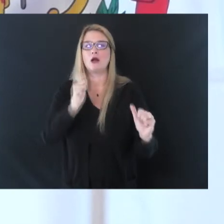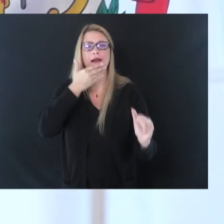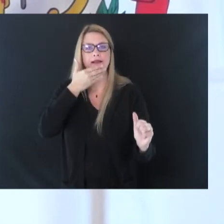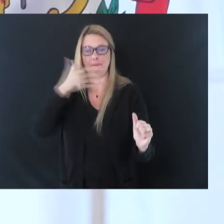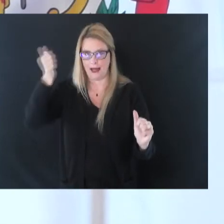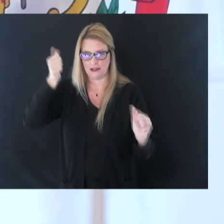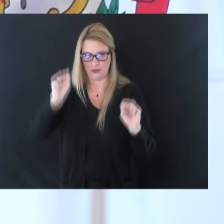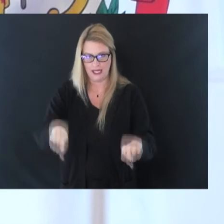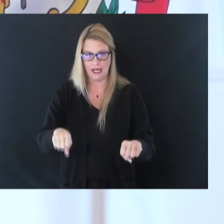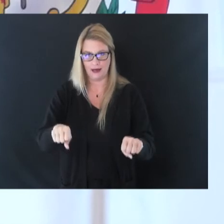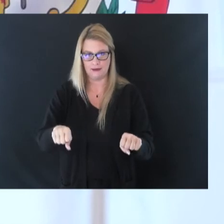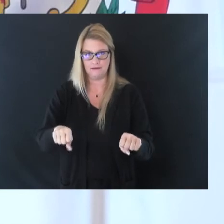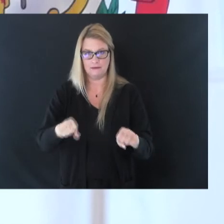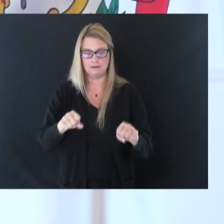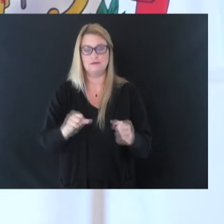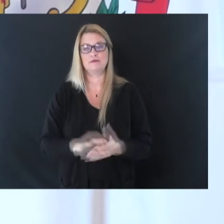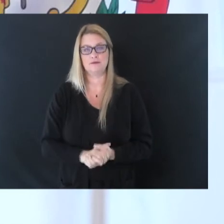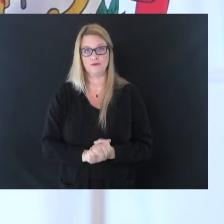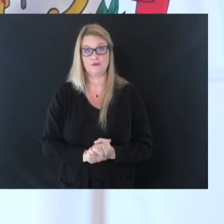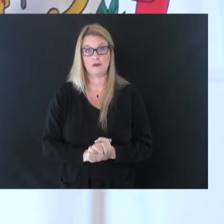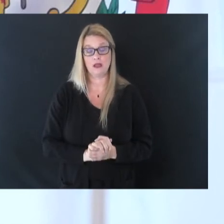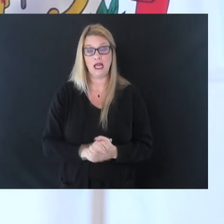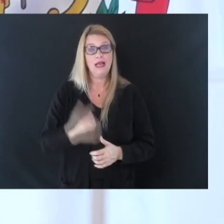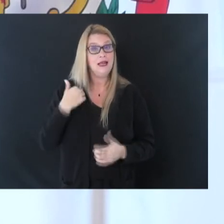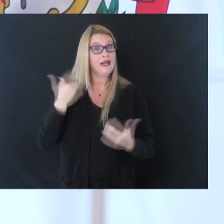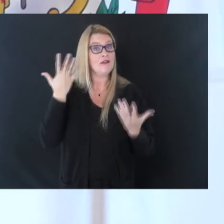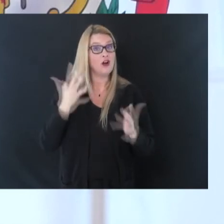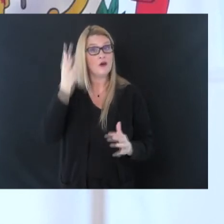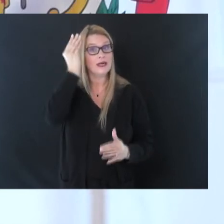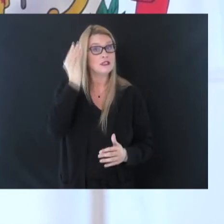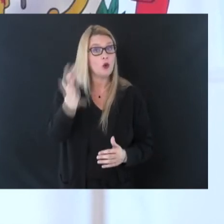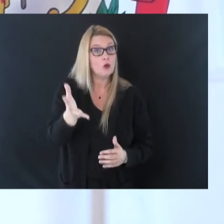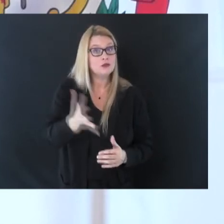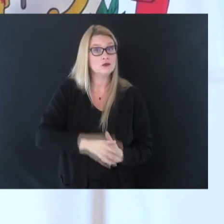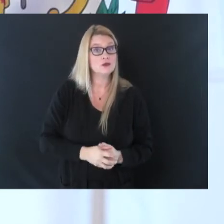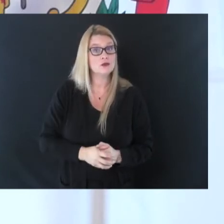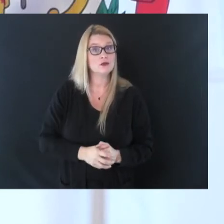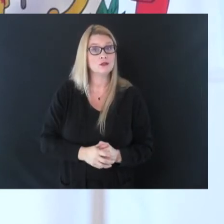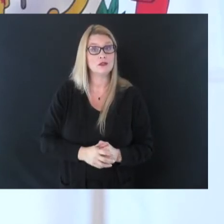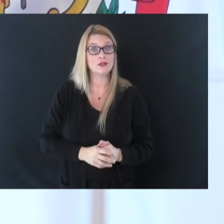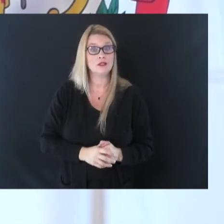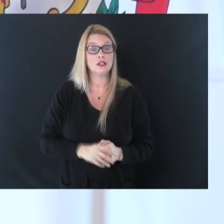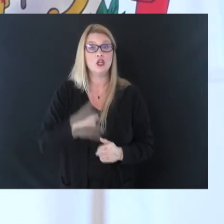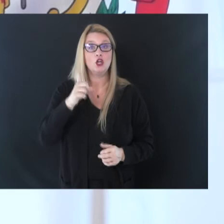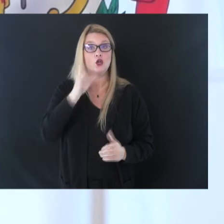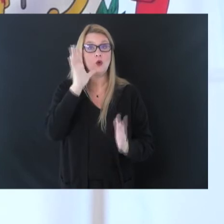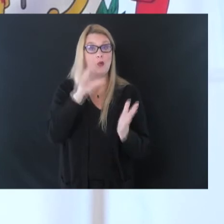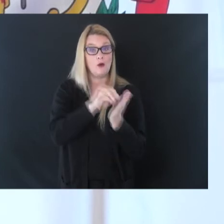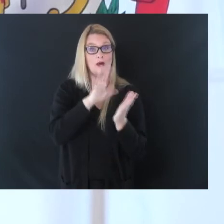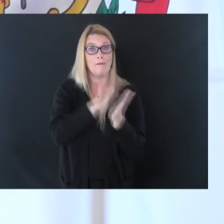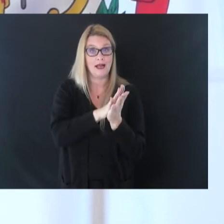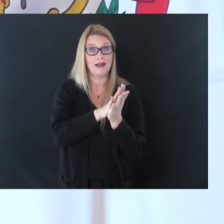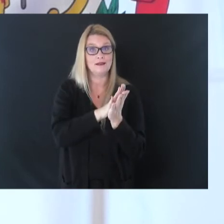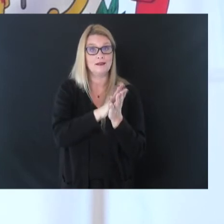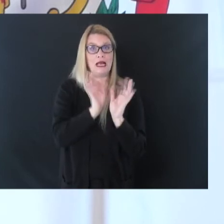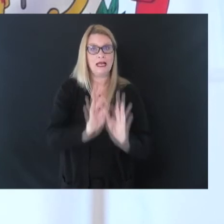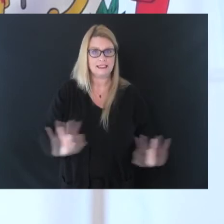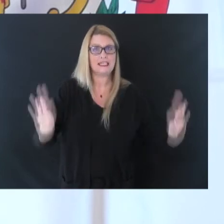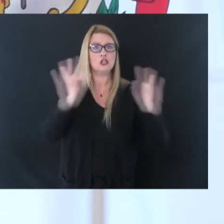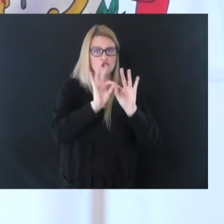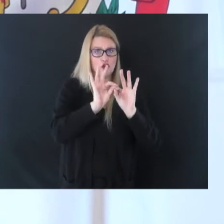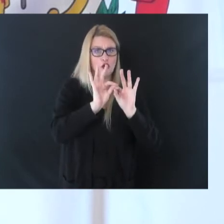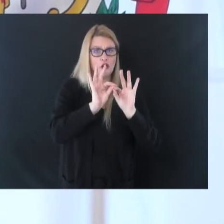do everything we can. And what I've told you is just this, is as you will remain essential,